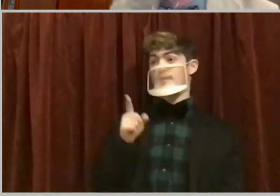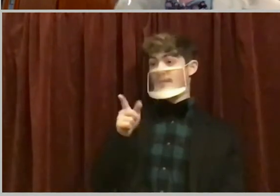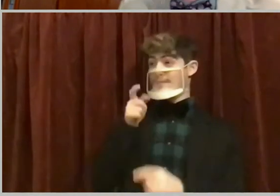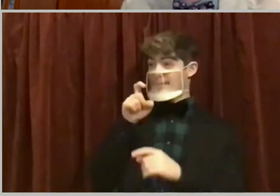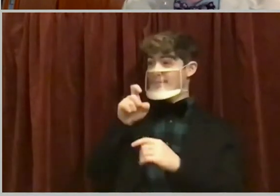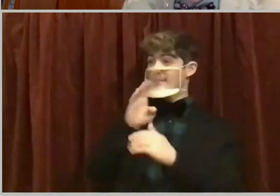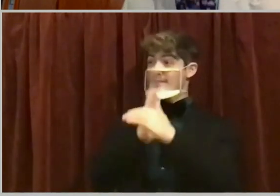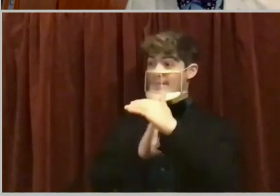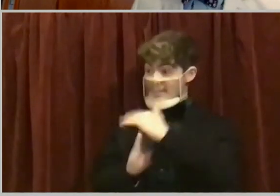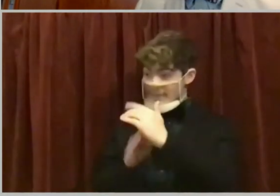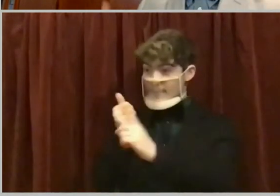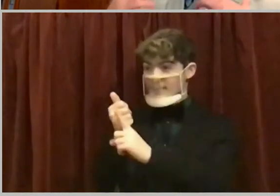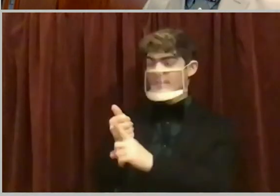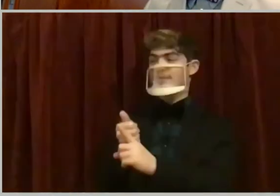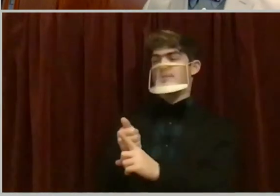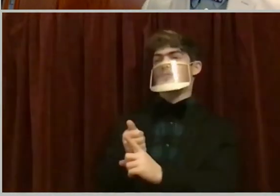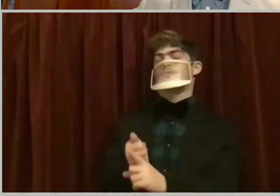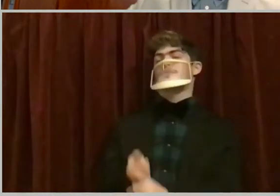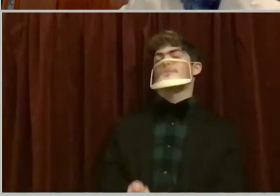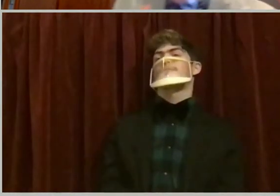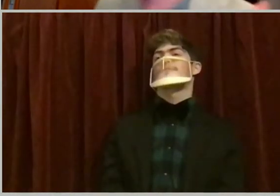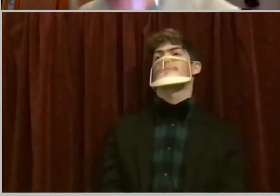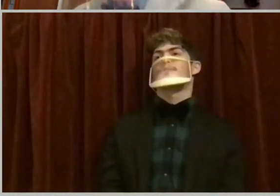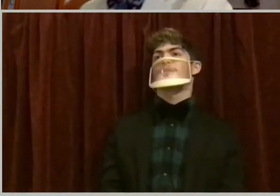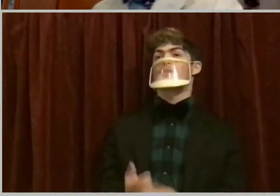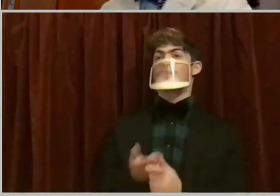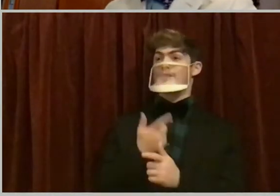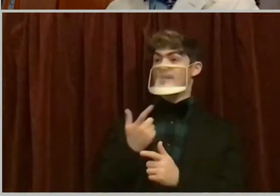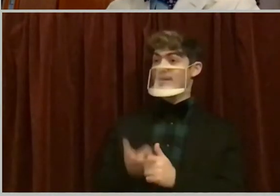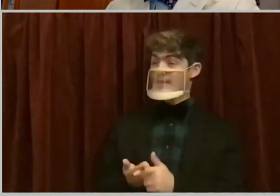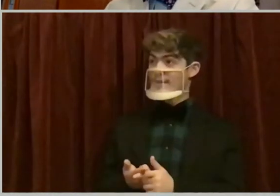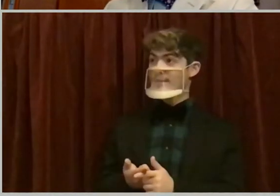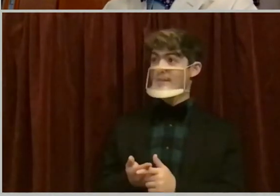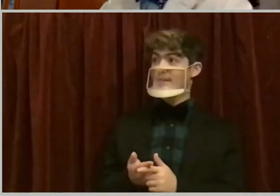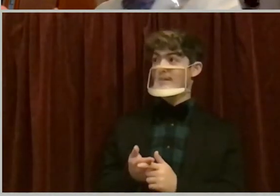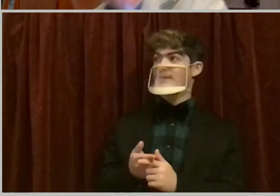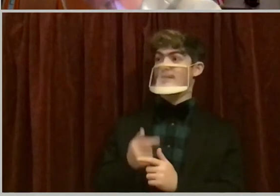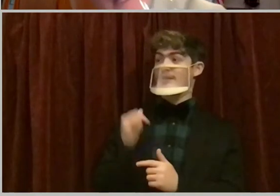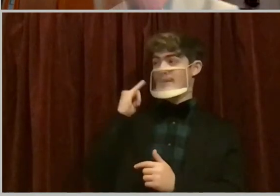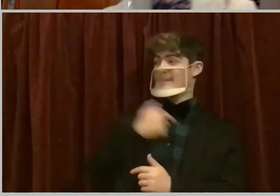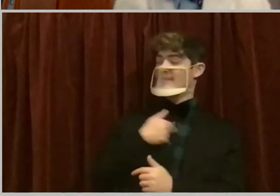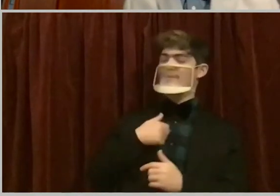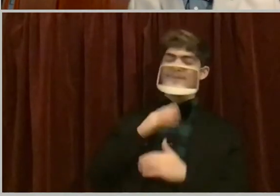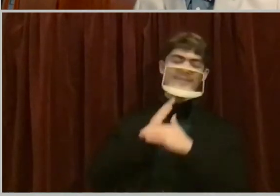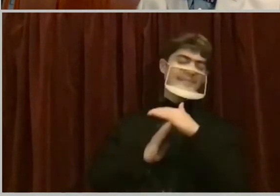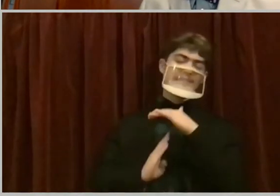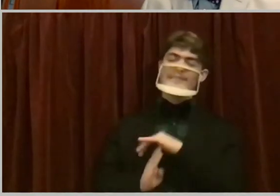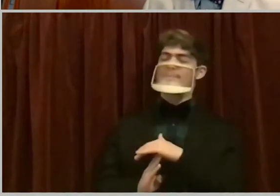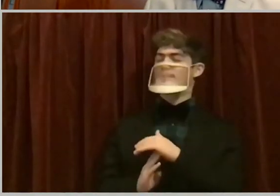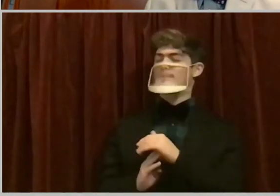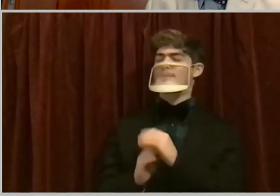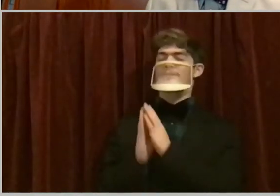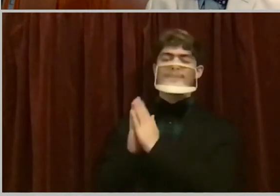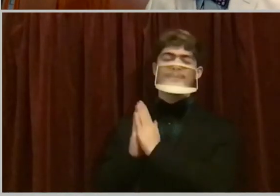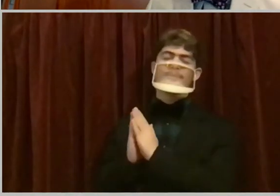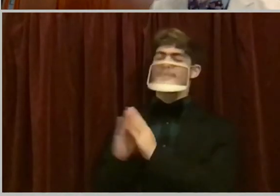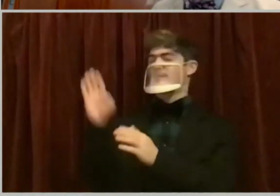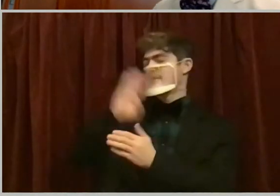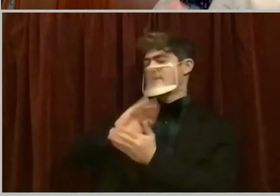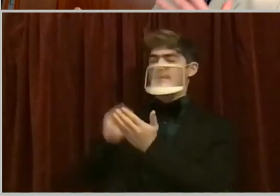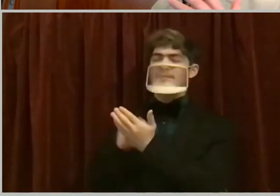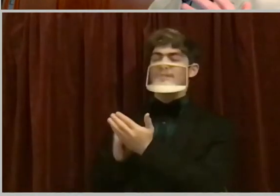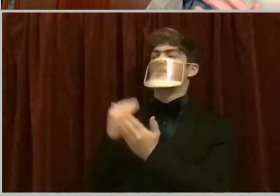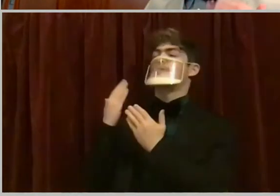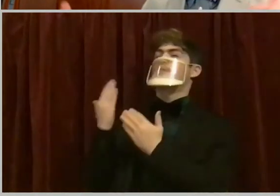him out, we have the capacity to move him, to deeply move him, to show